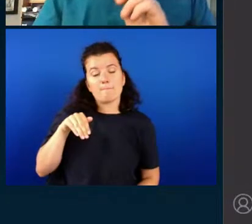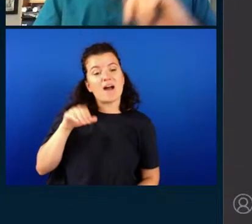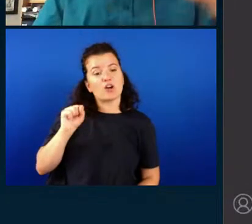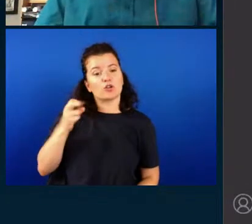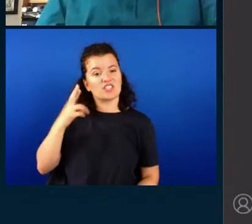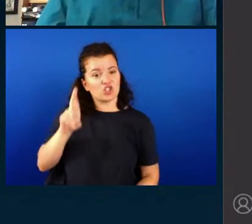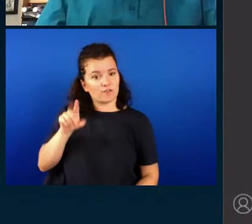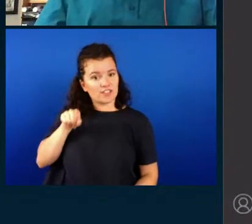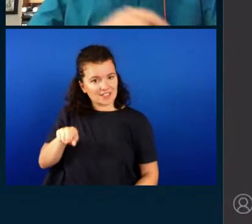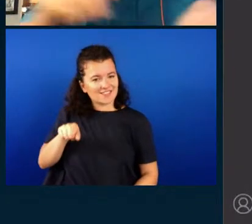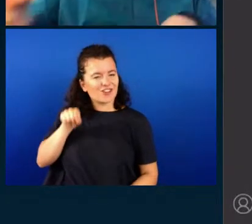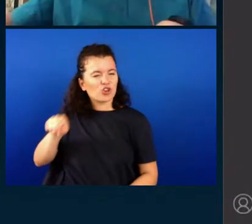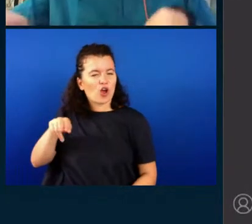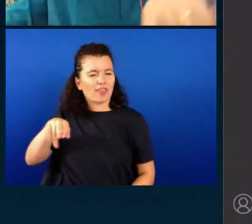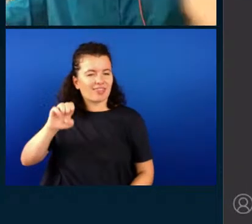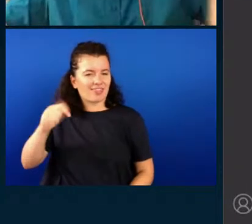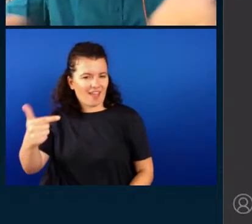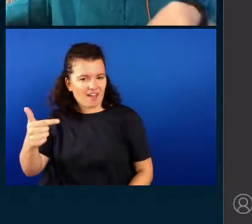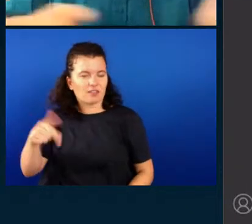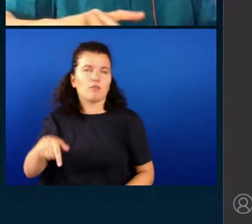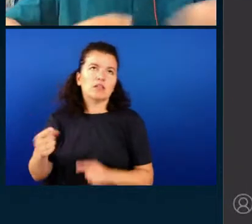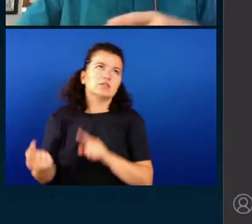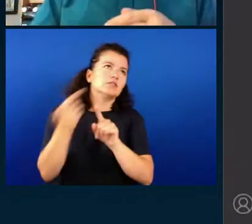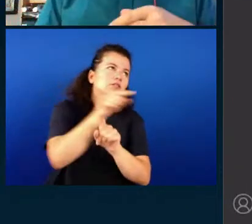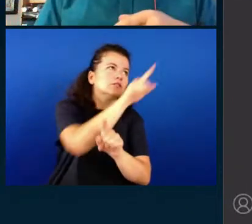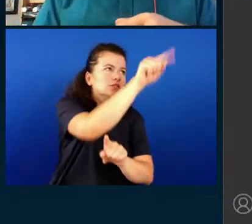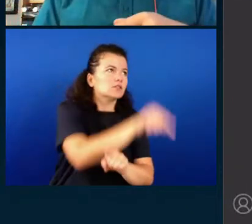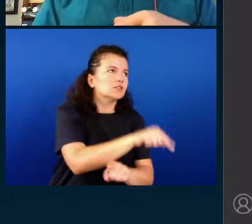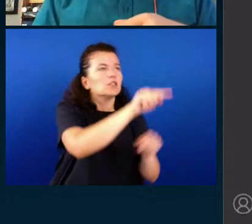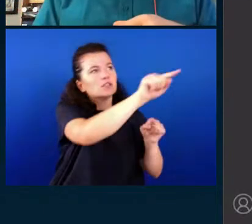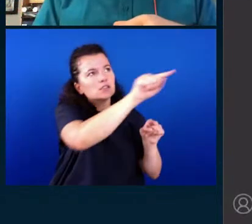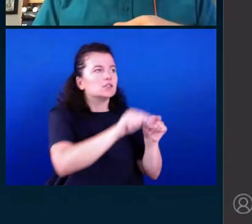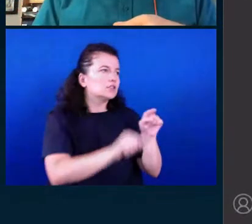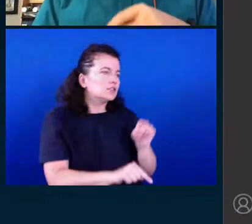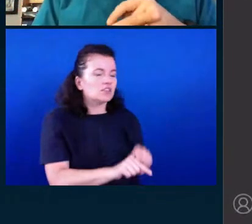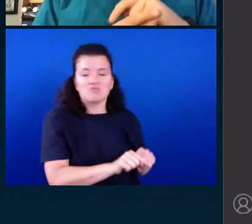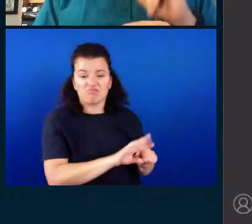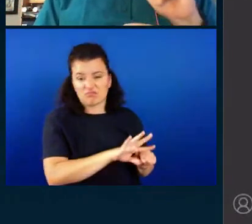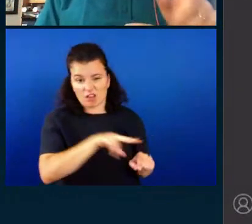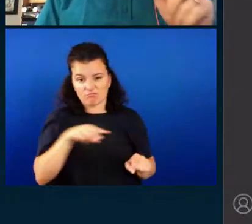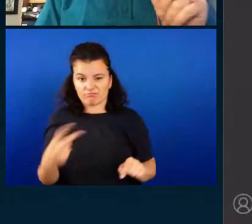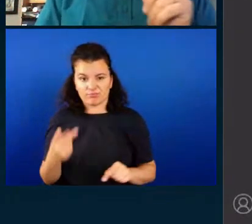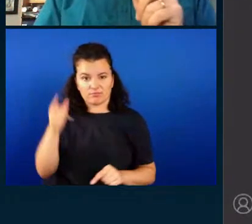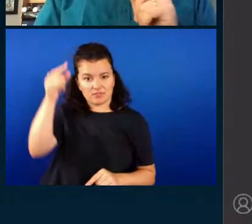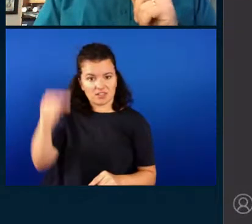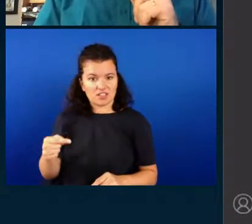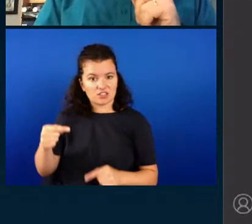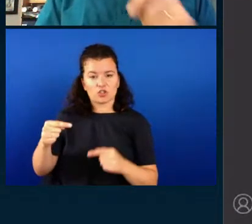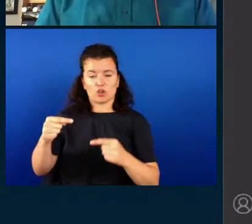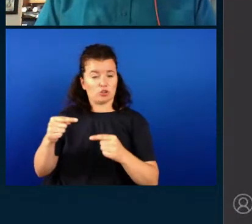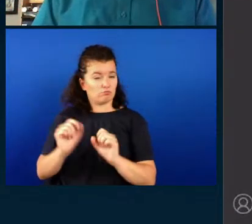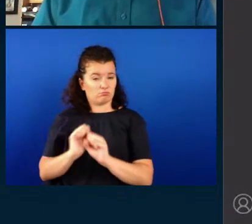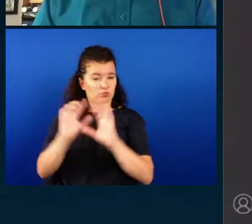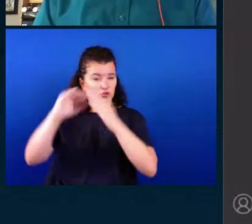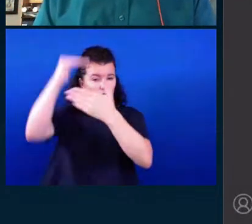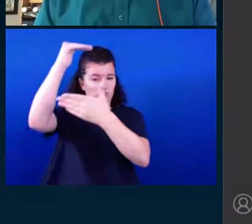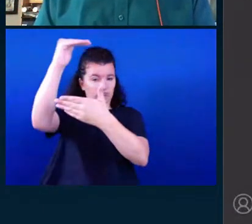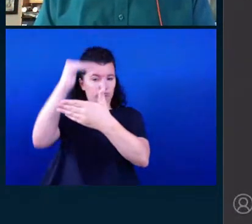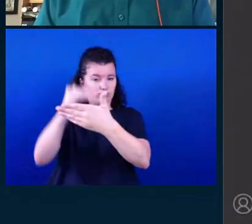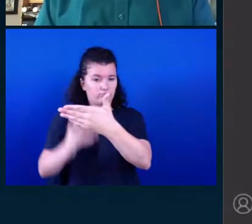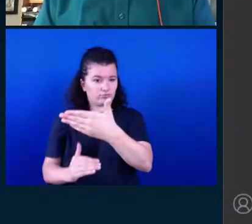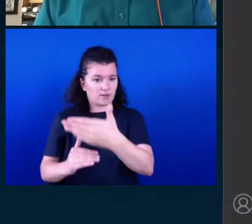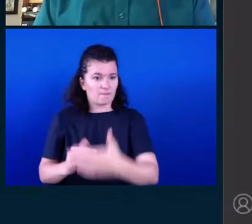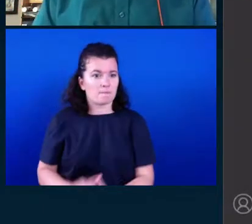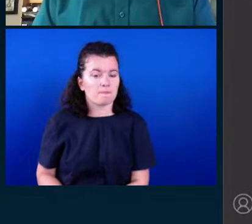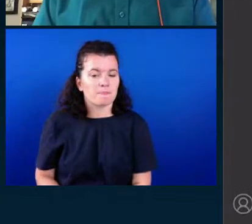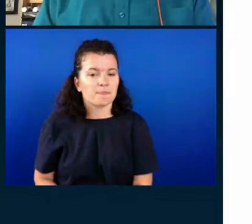in and say, okay, front end, you're logging here and you're doing this and you're doing that. And hopefully this is set up, although,